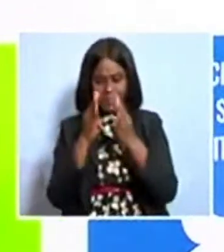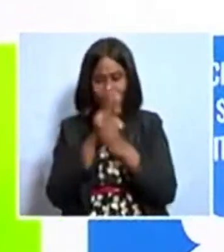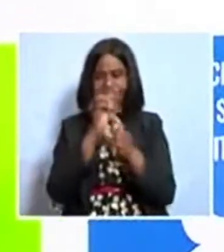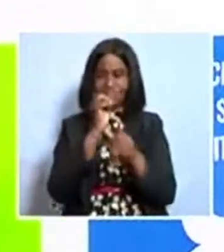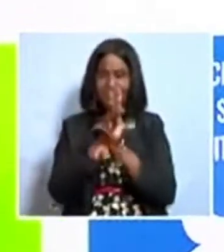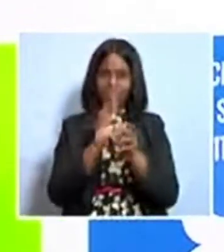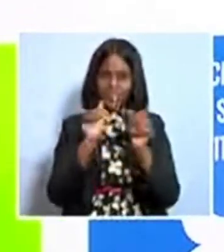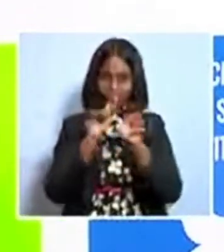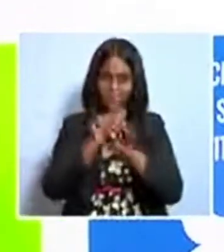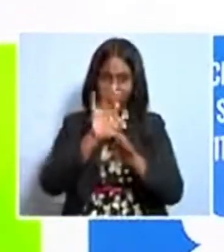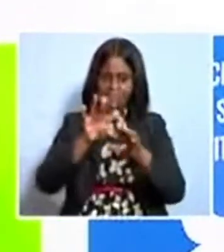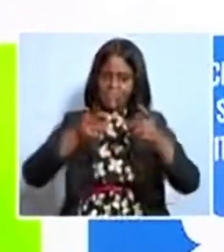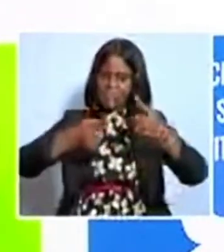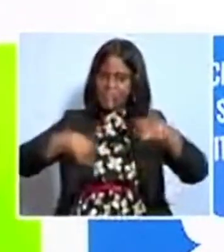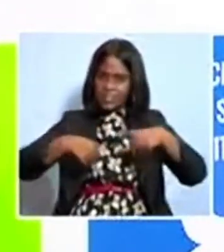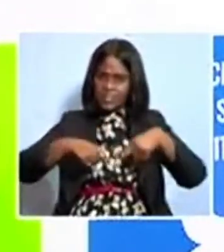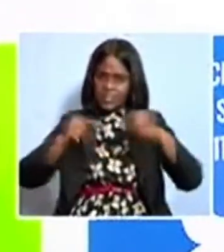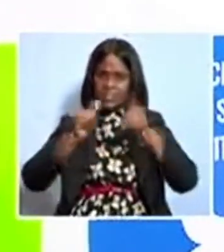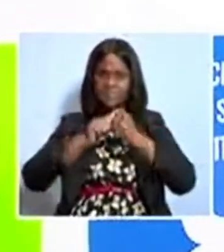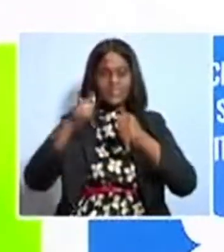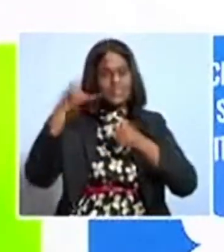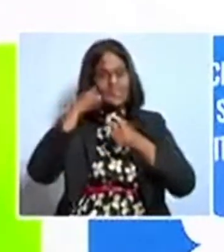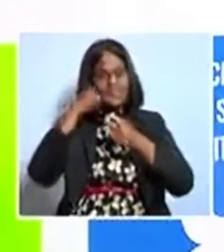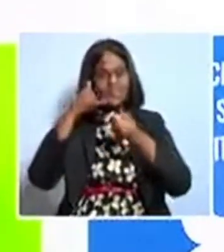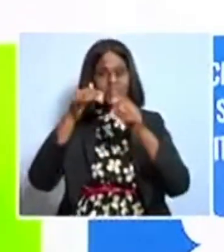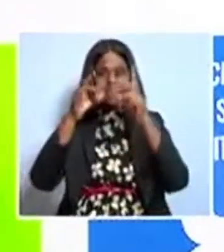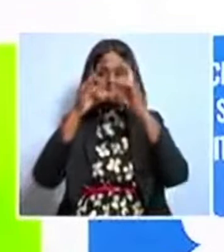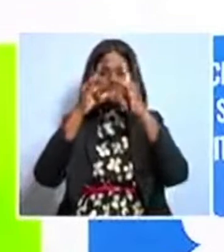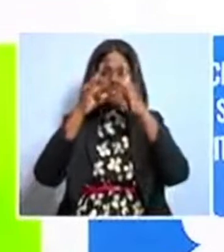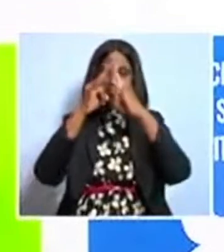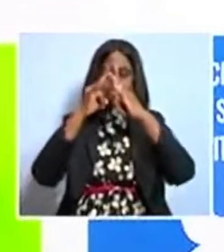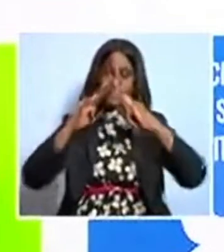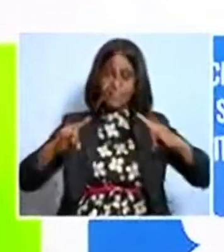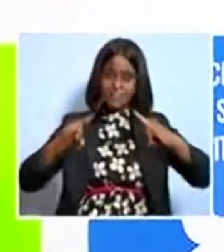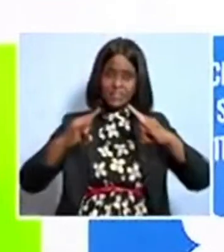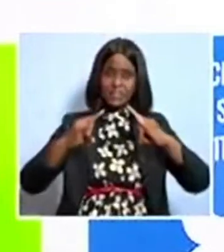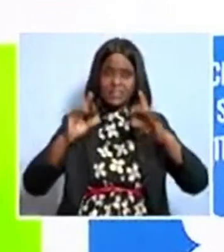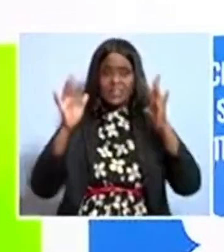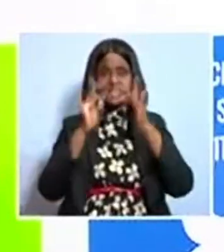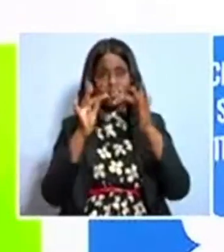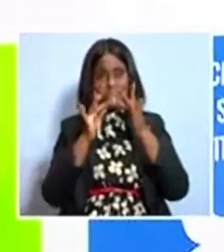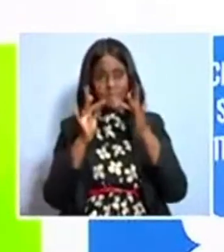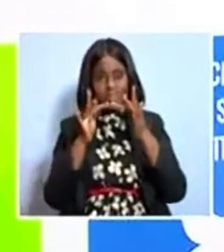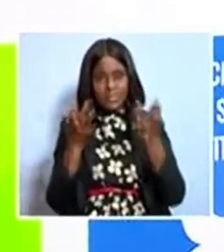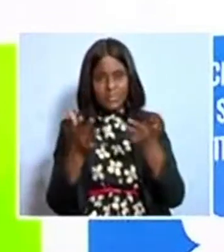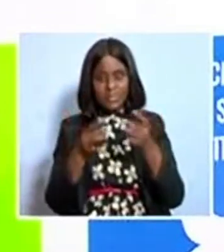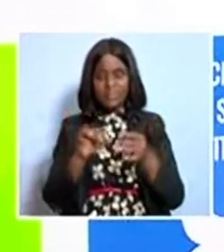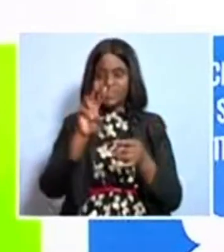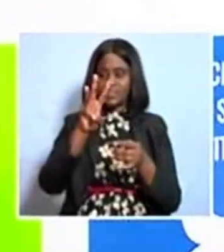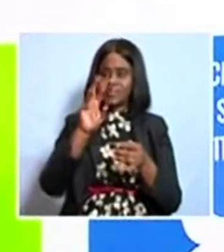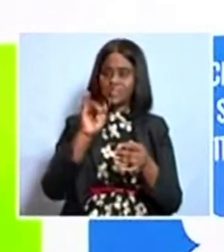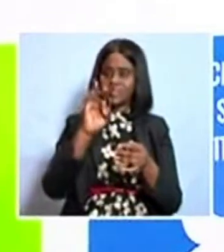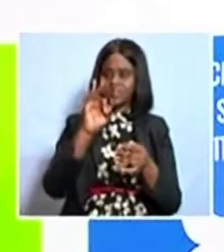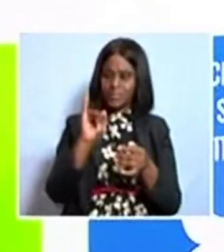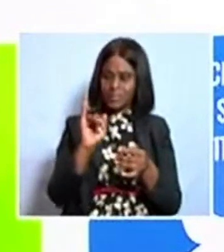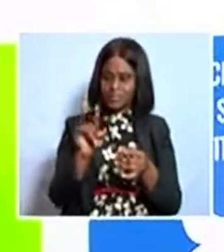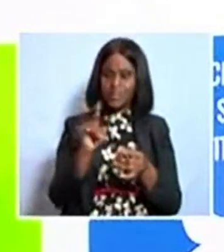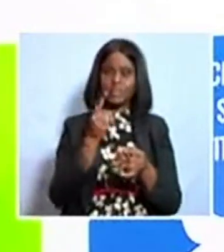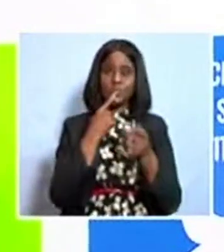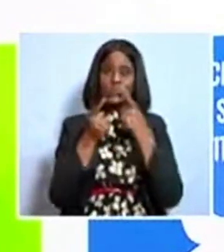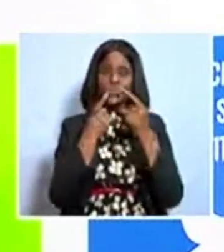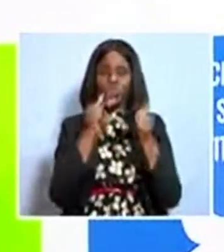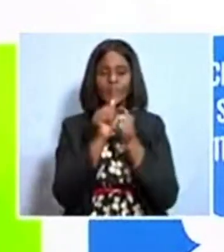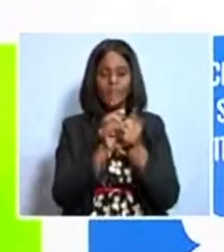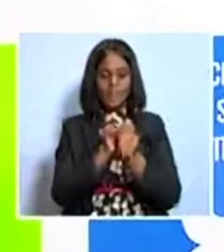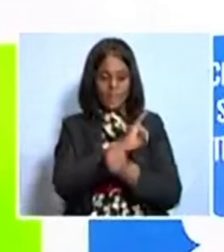your local community, whether it's a cell phone tower or it's internet or it's broadband? When we speak about industrialization,